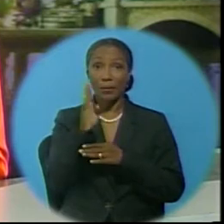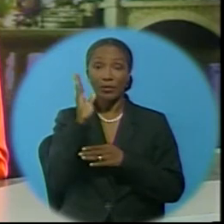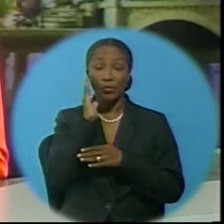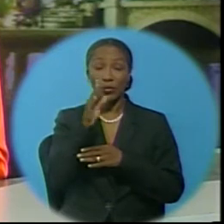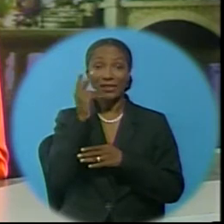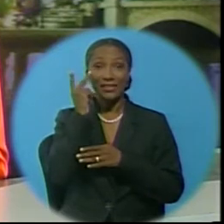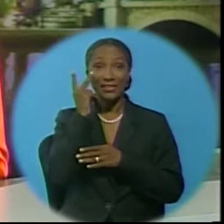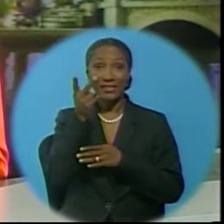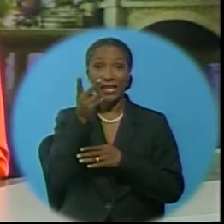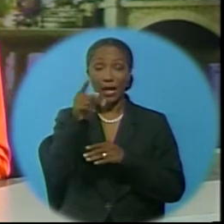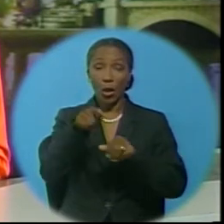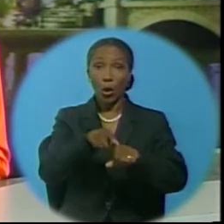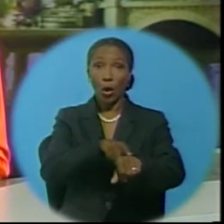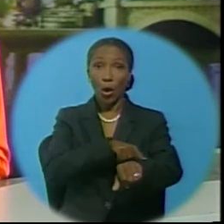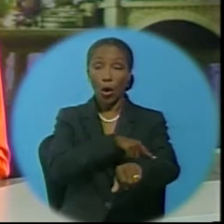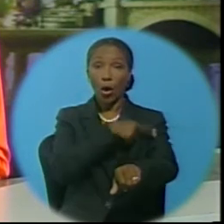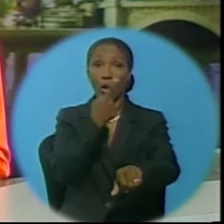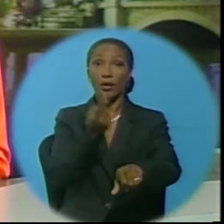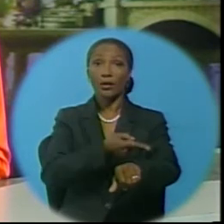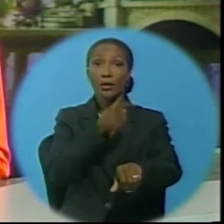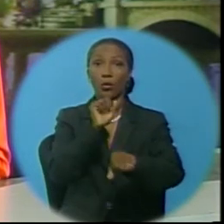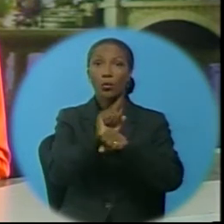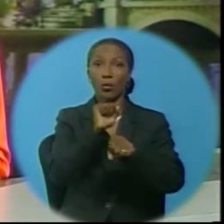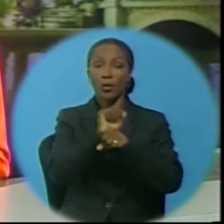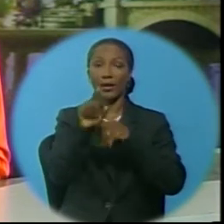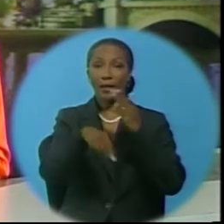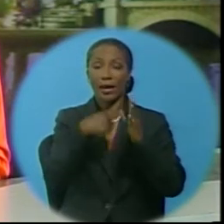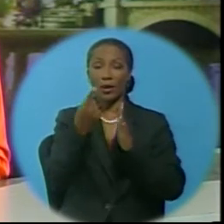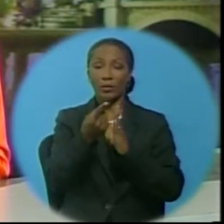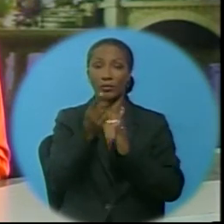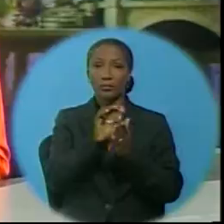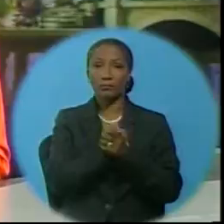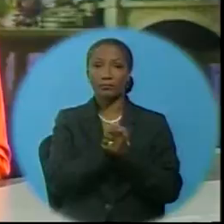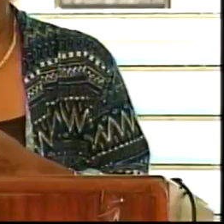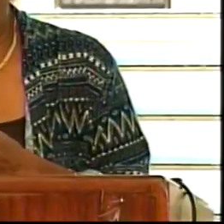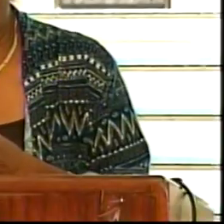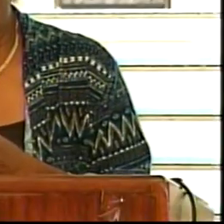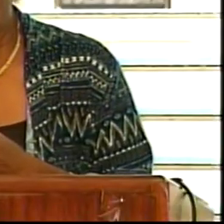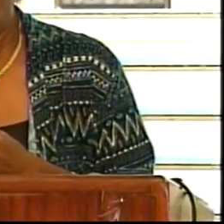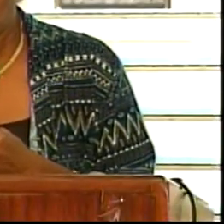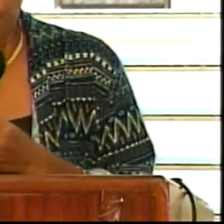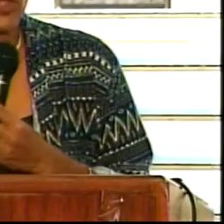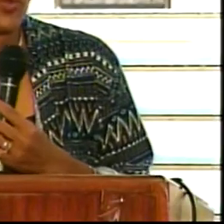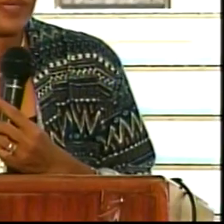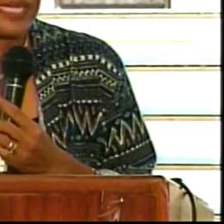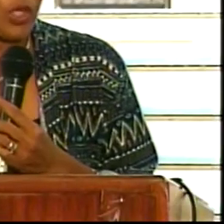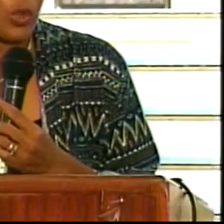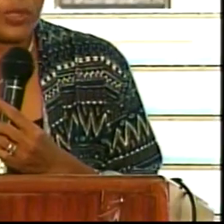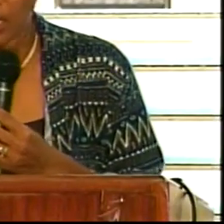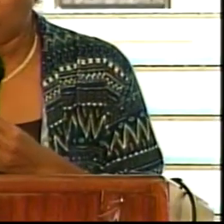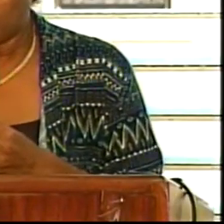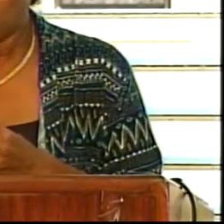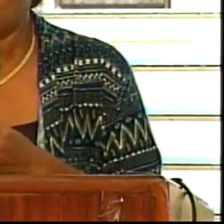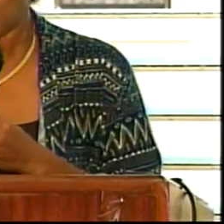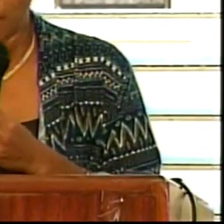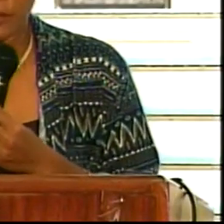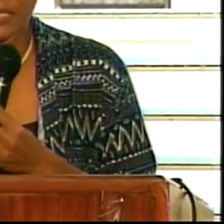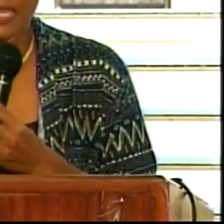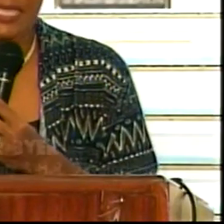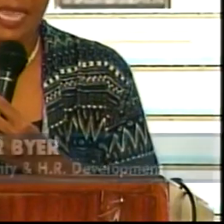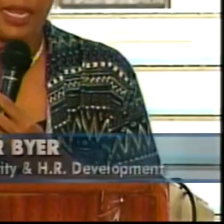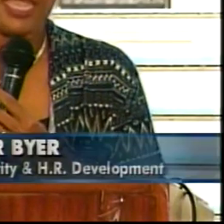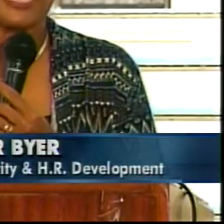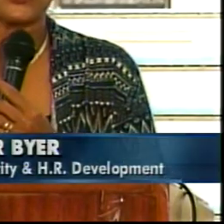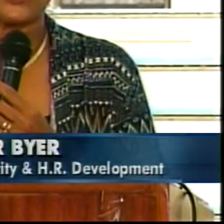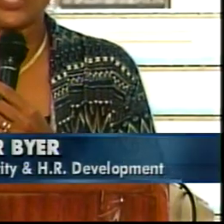as the island moves towards a 24/7 society. It will make new provision for the opening and closing hours of shops. As